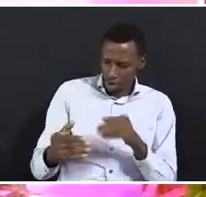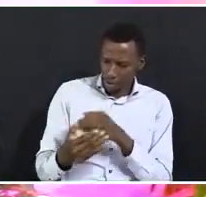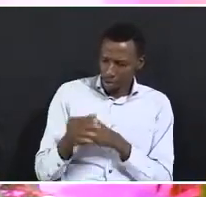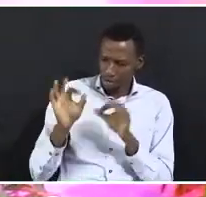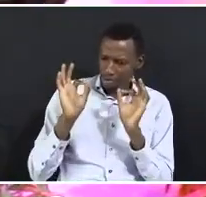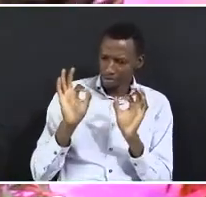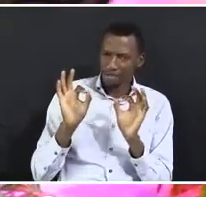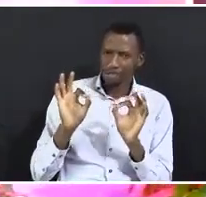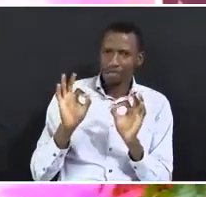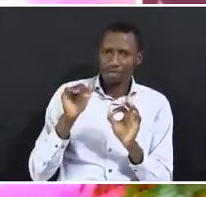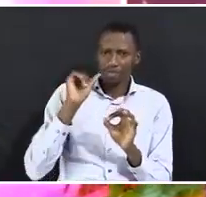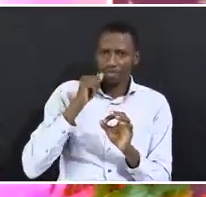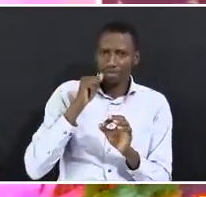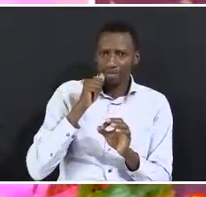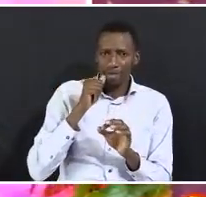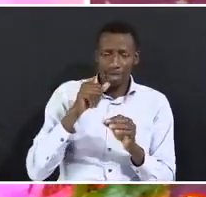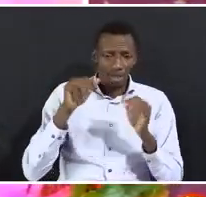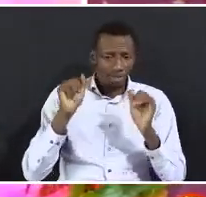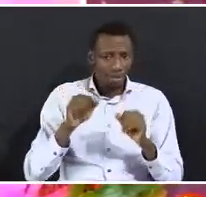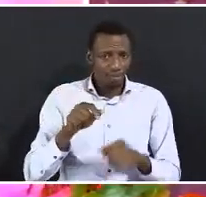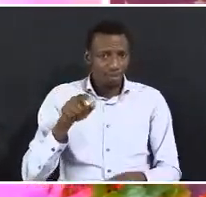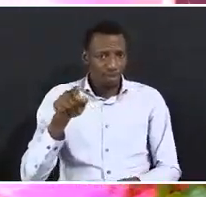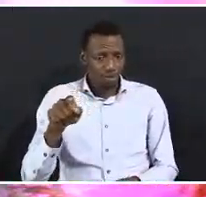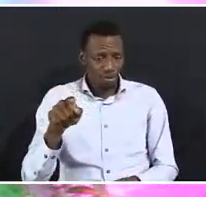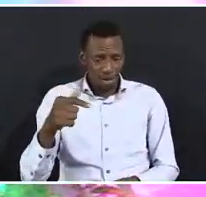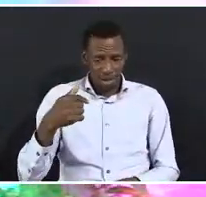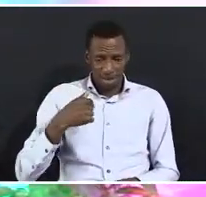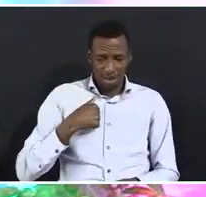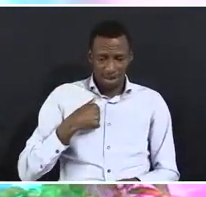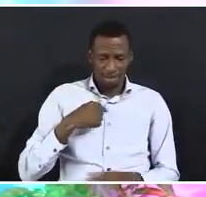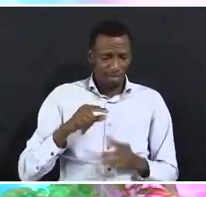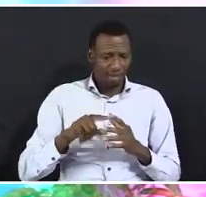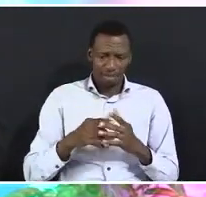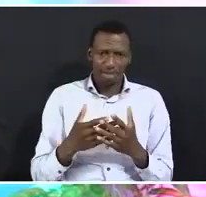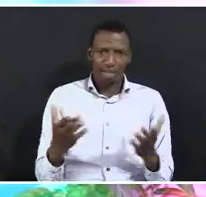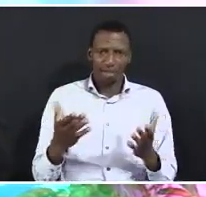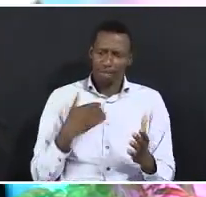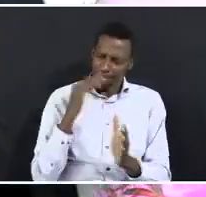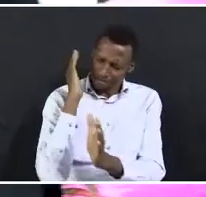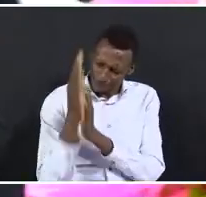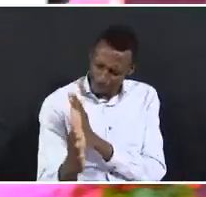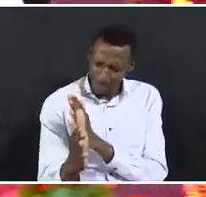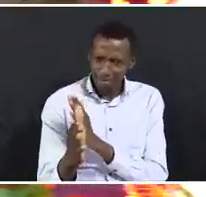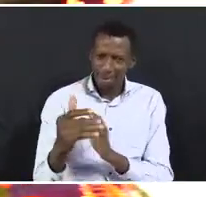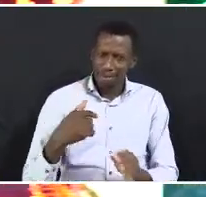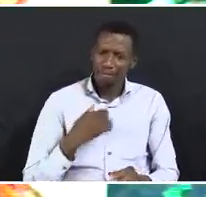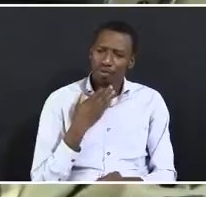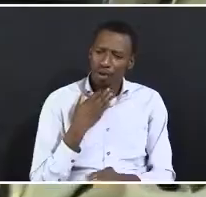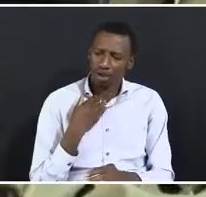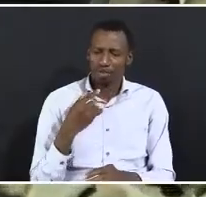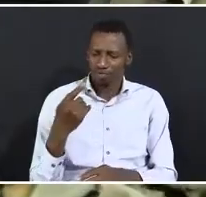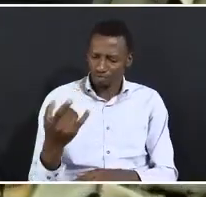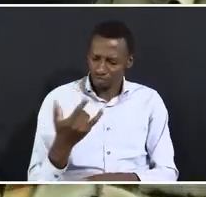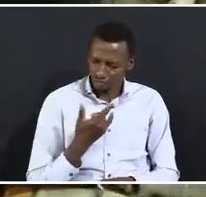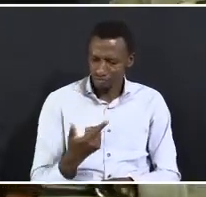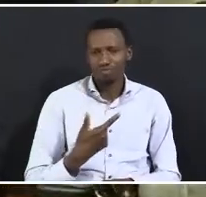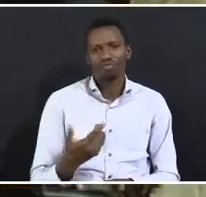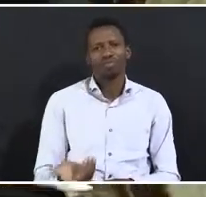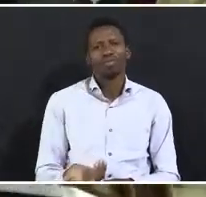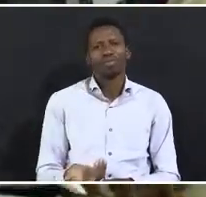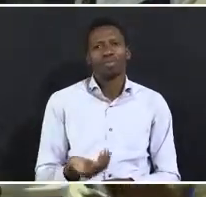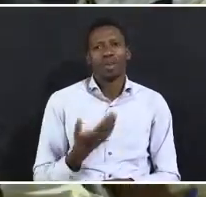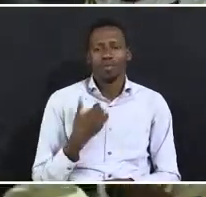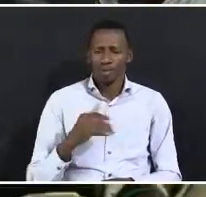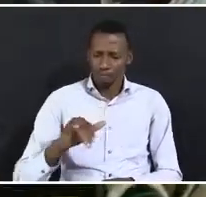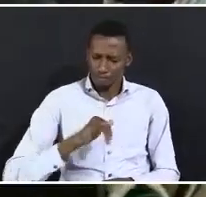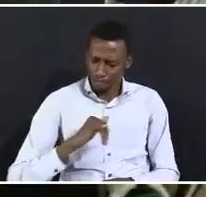it possible for you and me to start something? I was very direct. To start something leading to